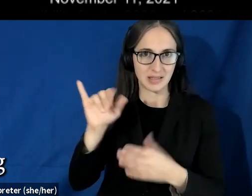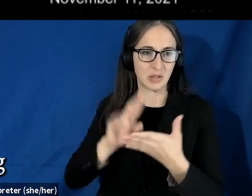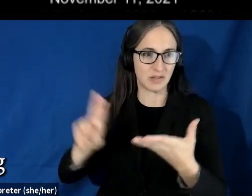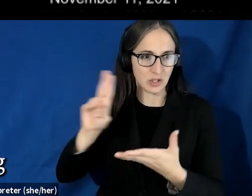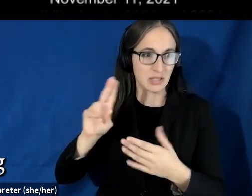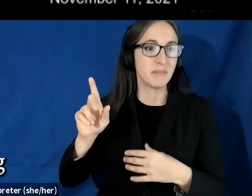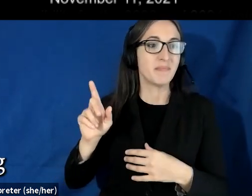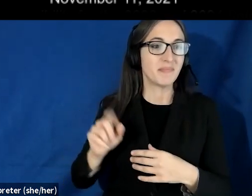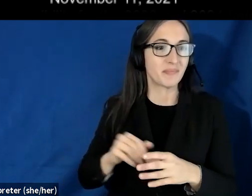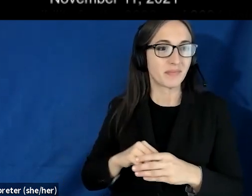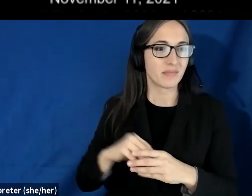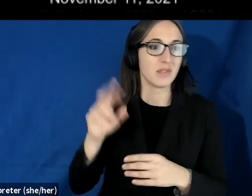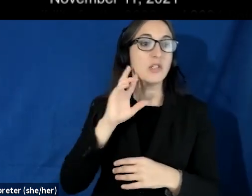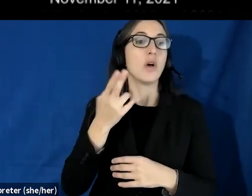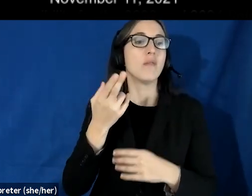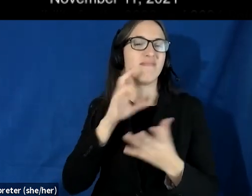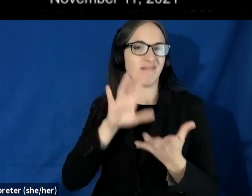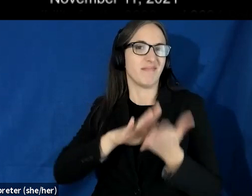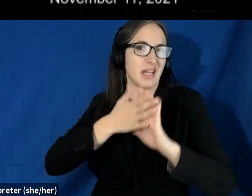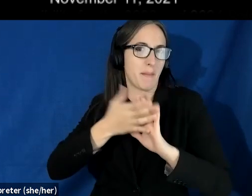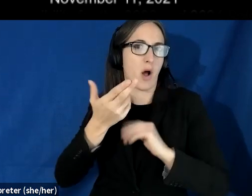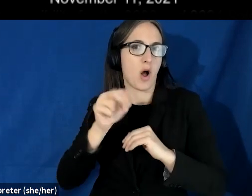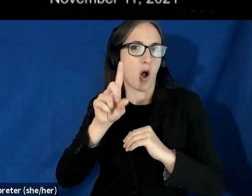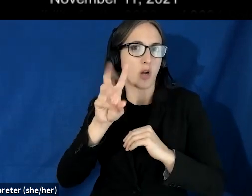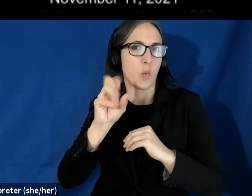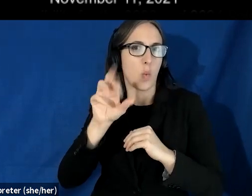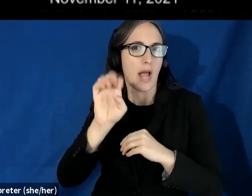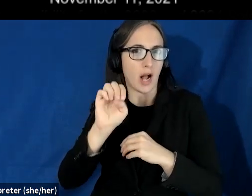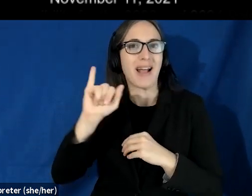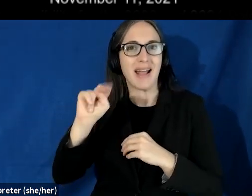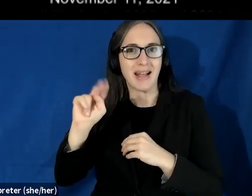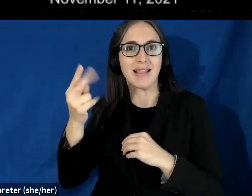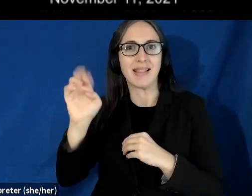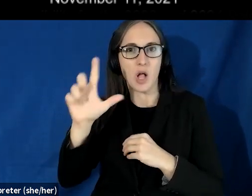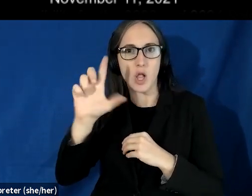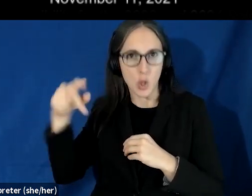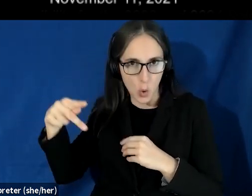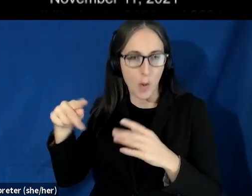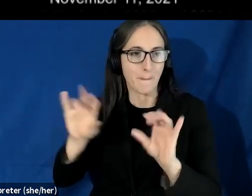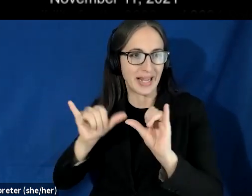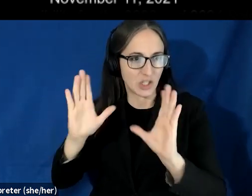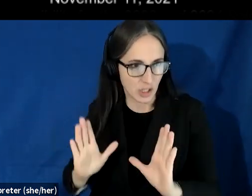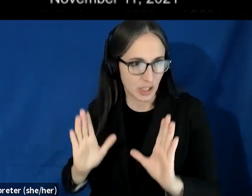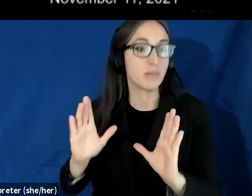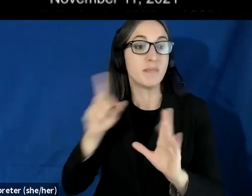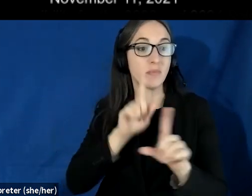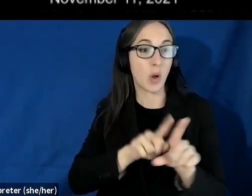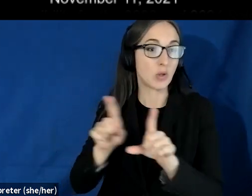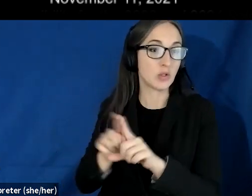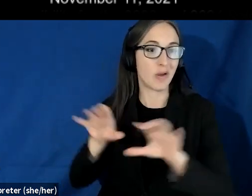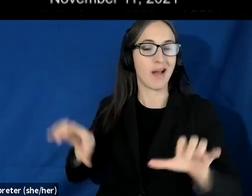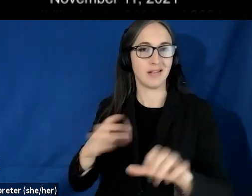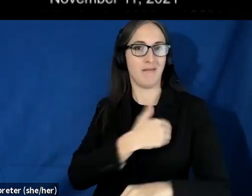the loop engineer, and ADCS engineer in SRL. Also, I'm an active member of Small Satellite Project